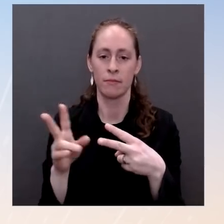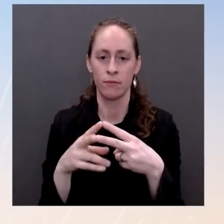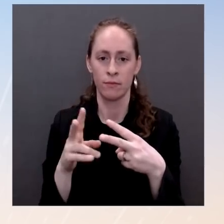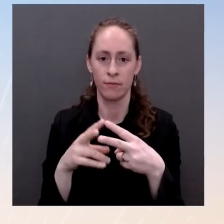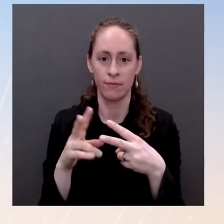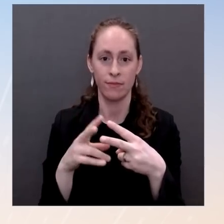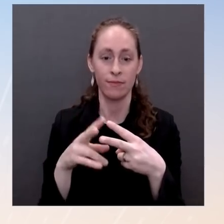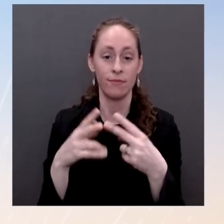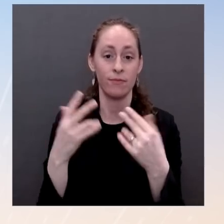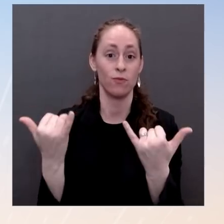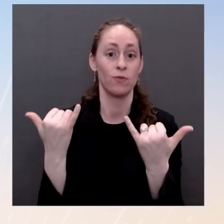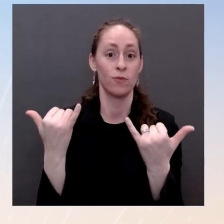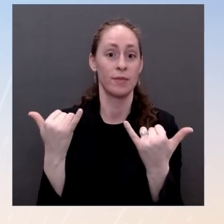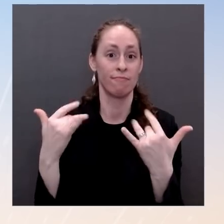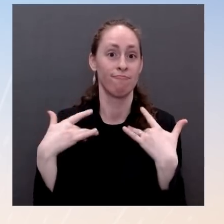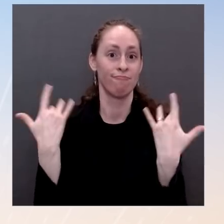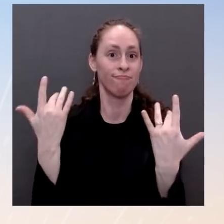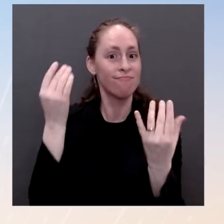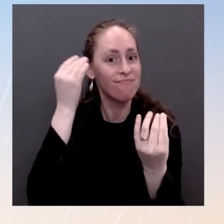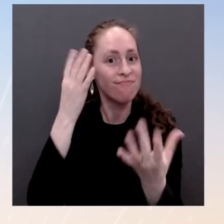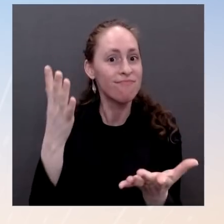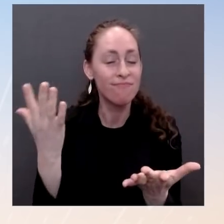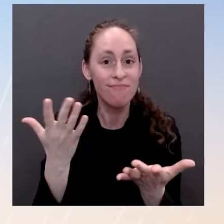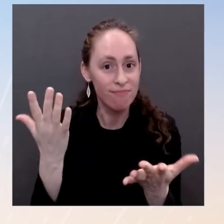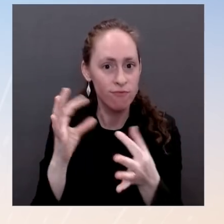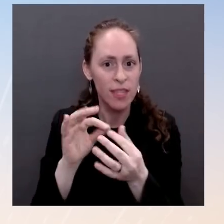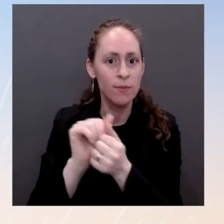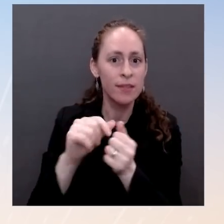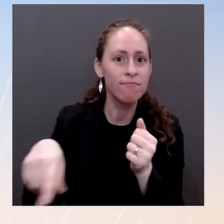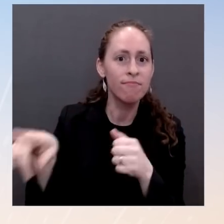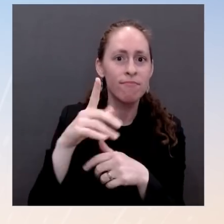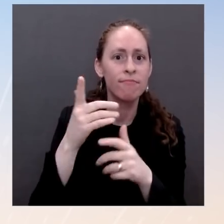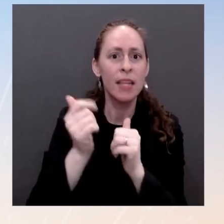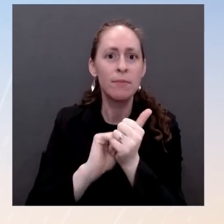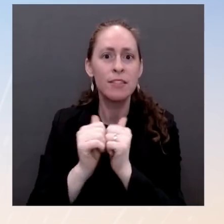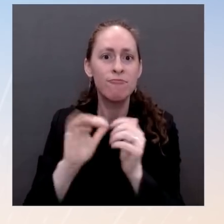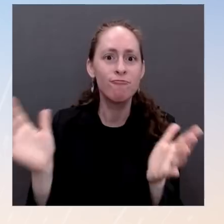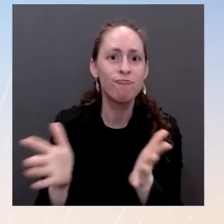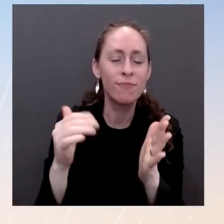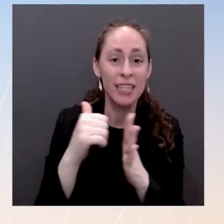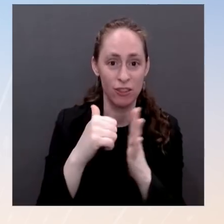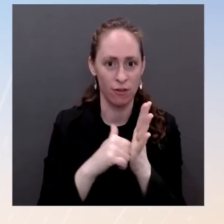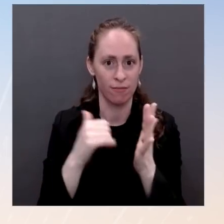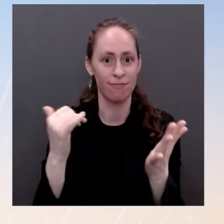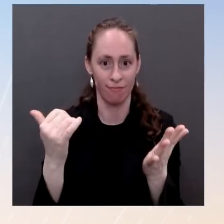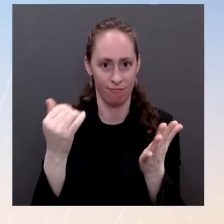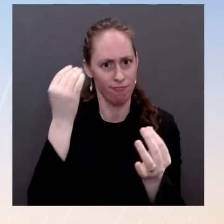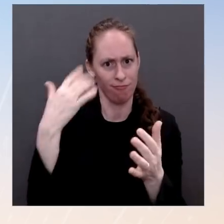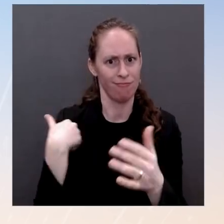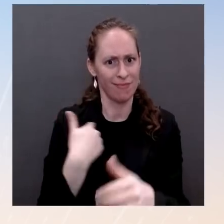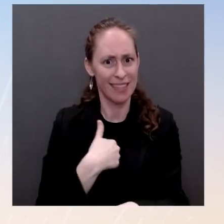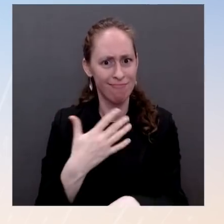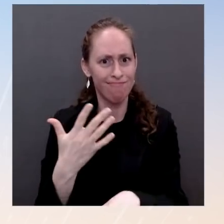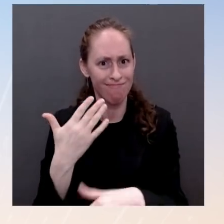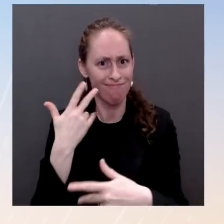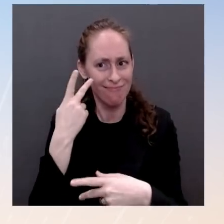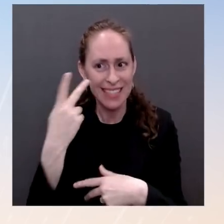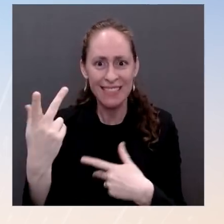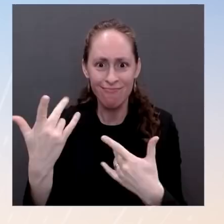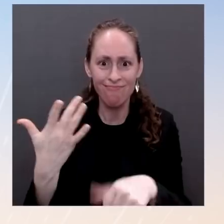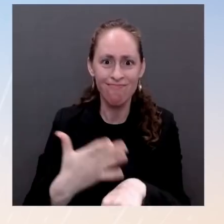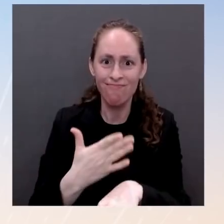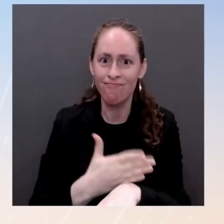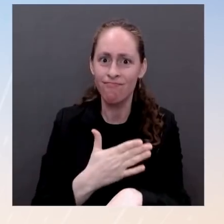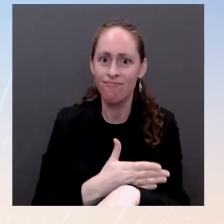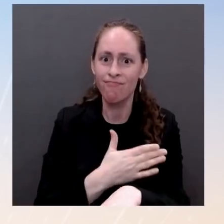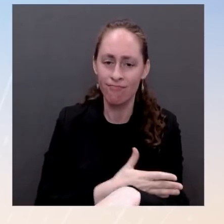agenda. First, we have progress on our administration's effort to lower the price of internet for millions of Americans. I bet you there are people who once lived in apartments,